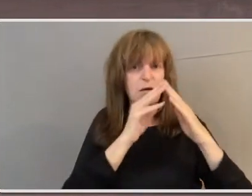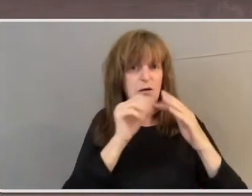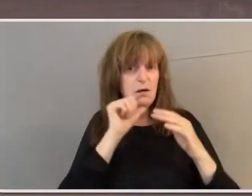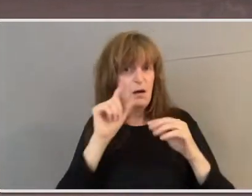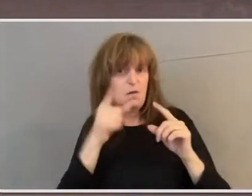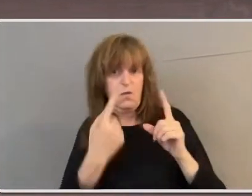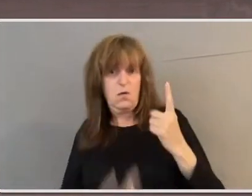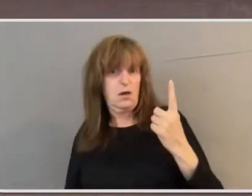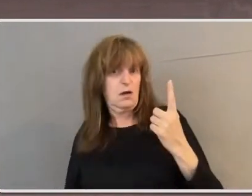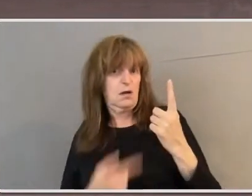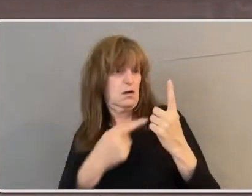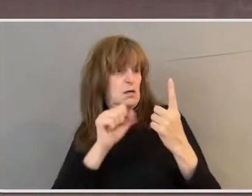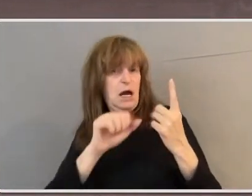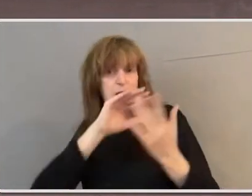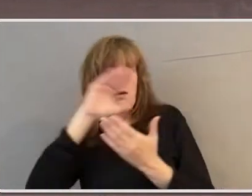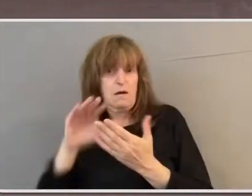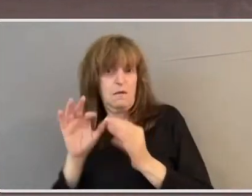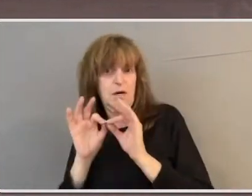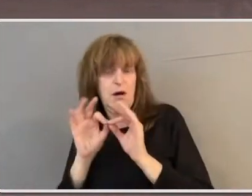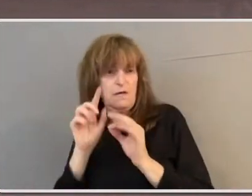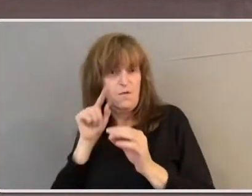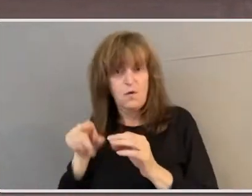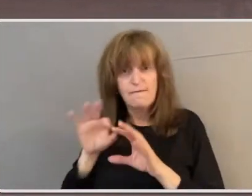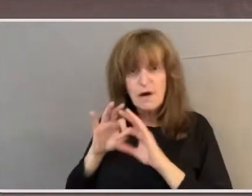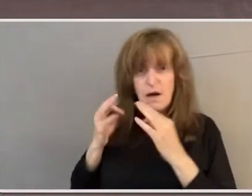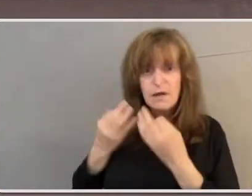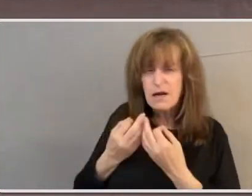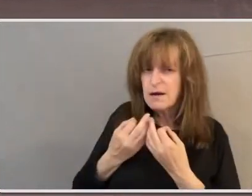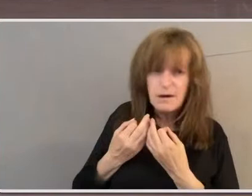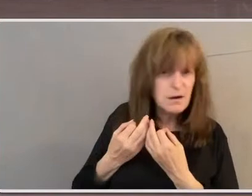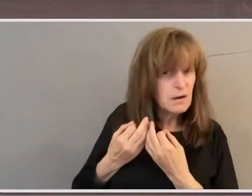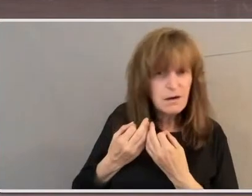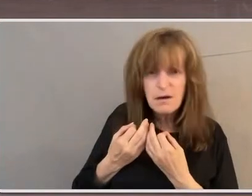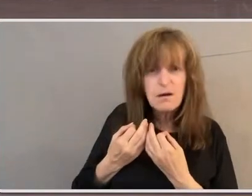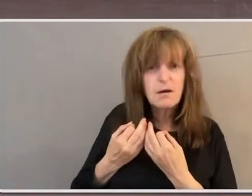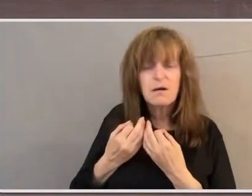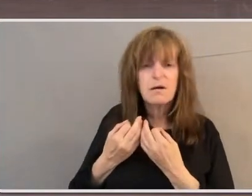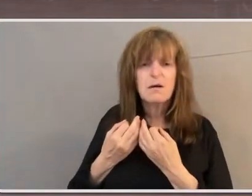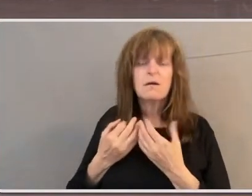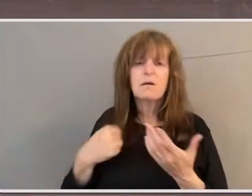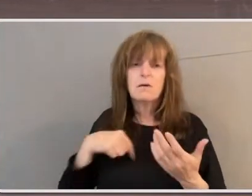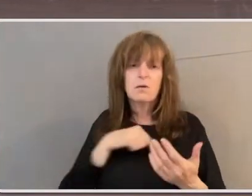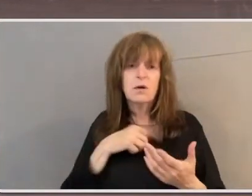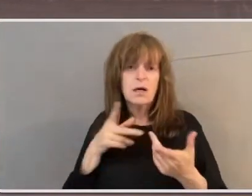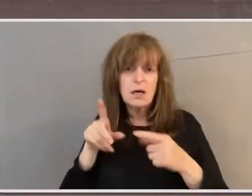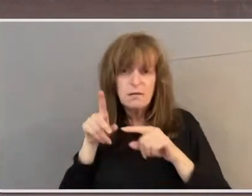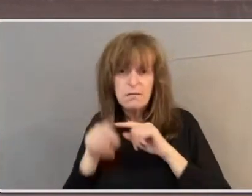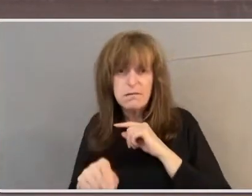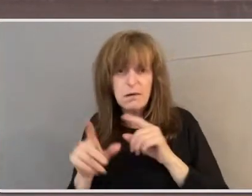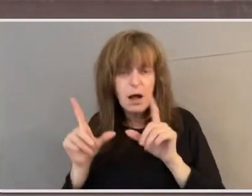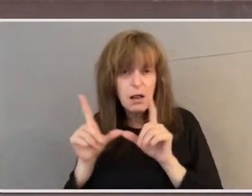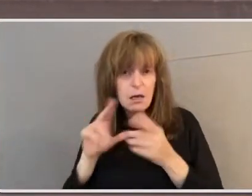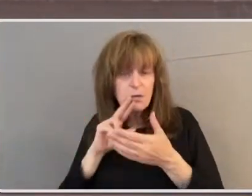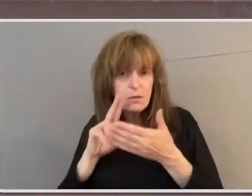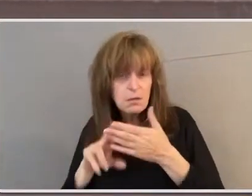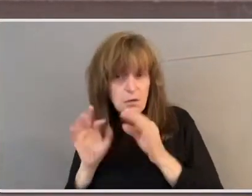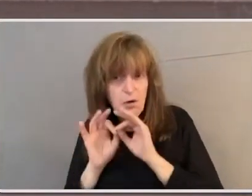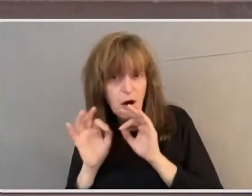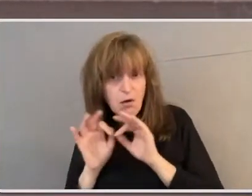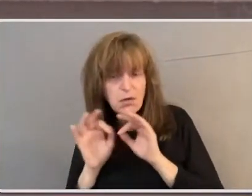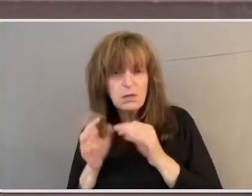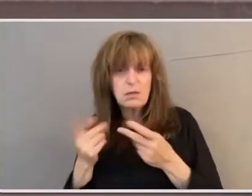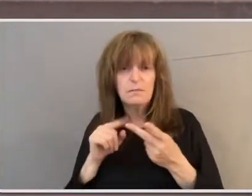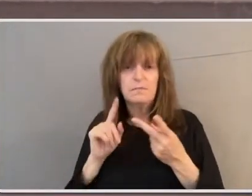We ended the cost of renewing license plate stickers. We eliminated roll tolls on highways 412